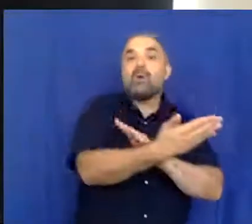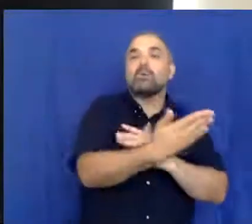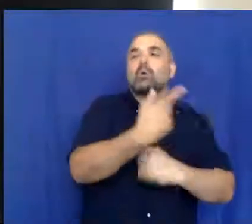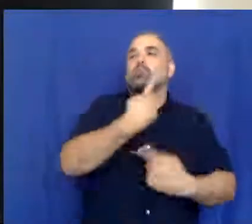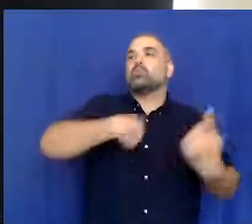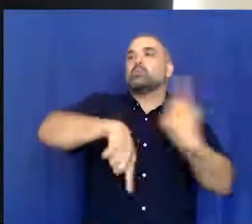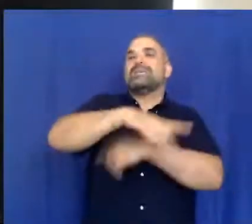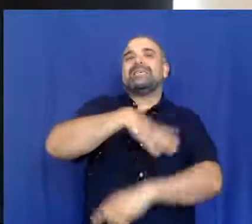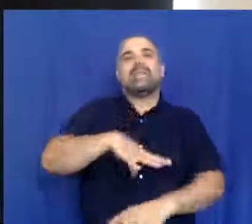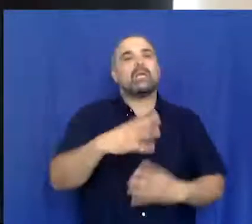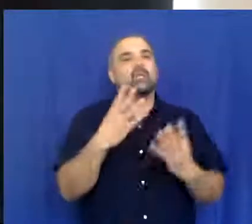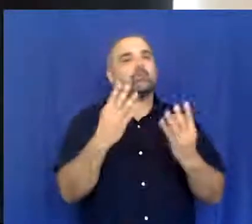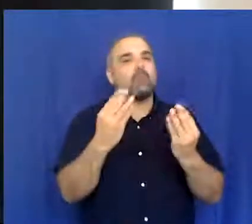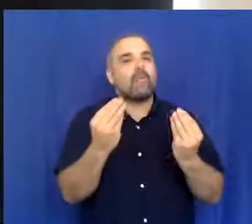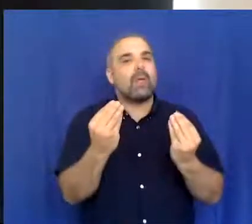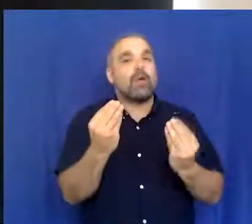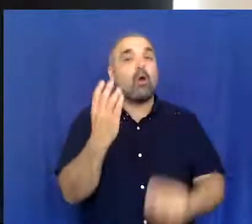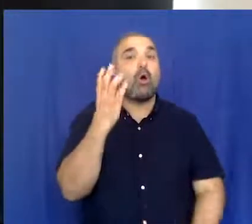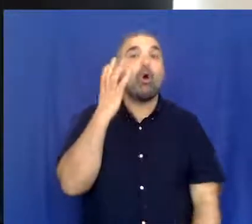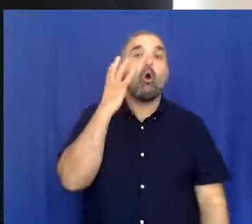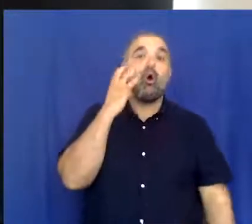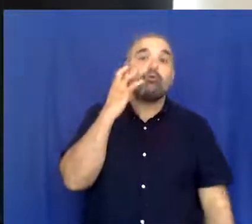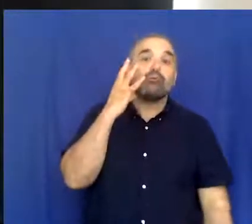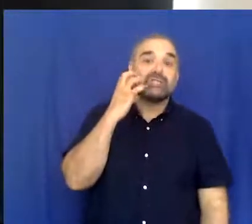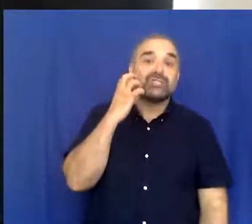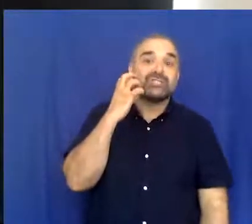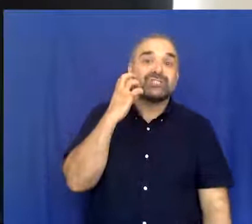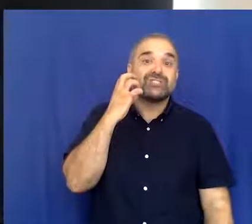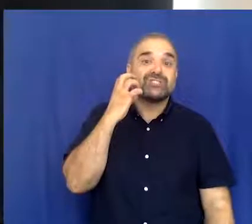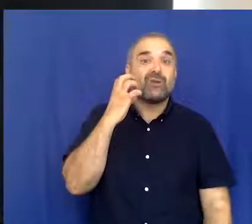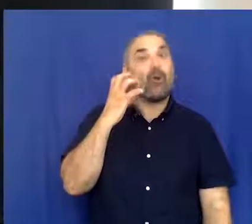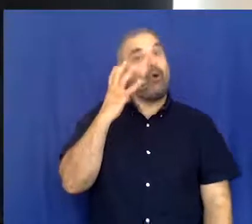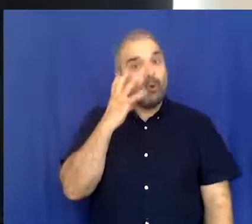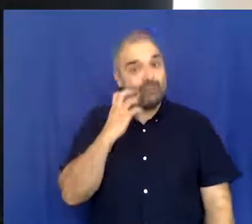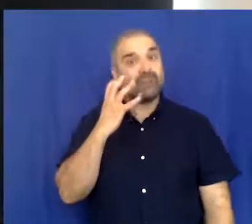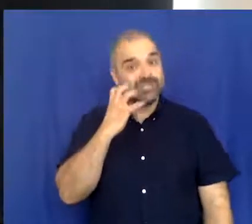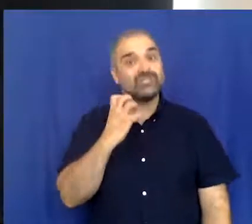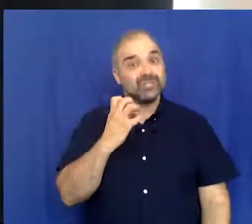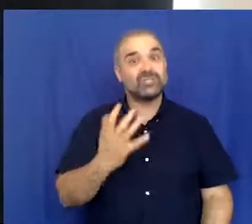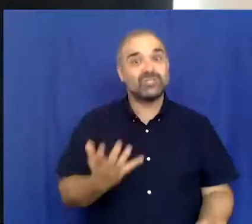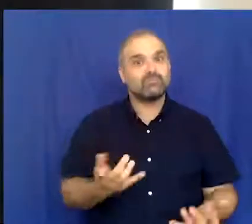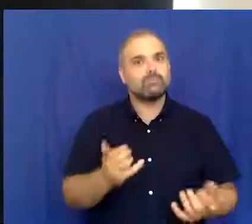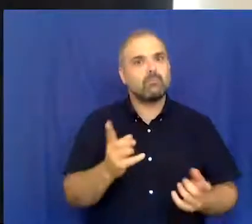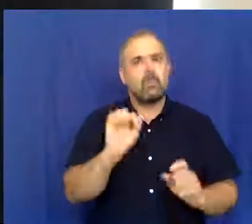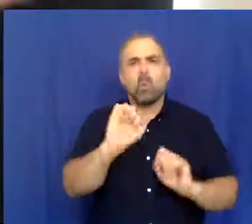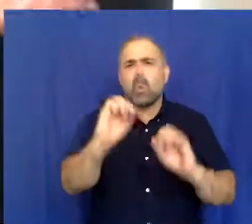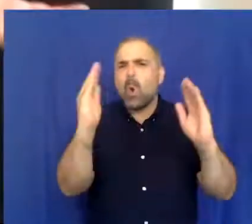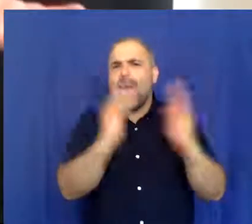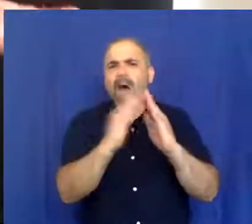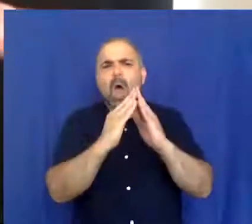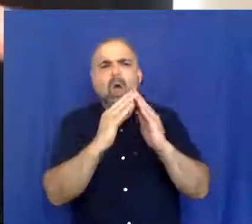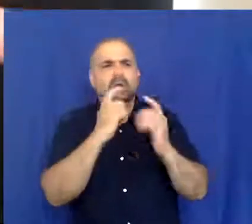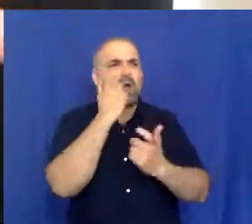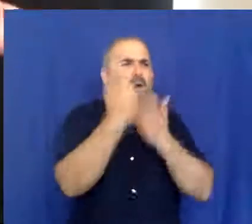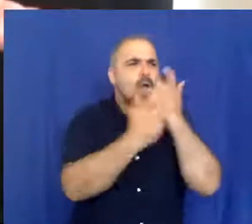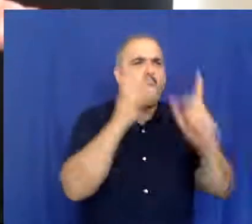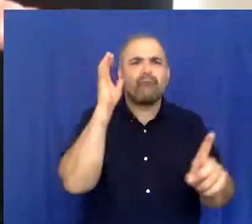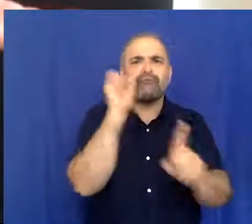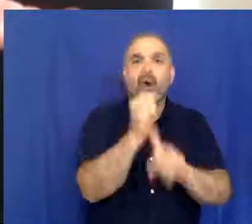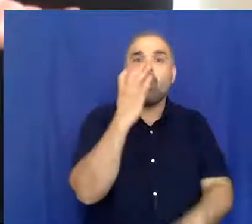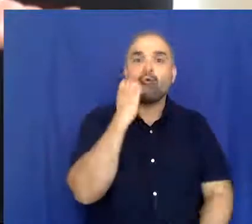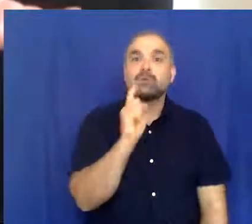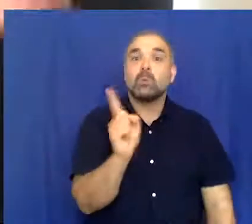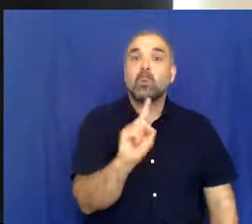day out? We need something orange. Something orange. What can you find in your house